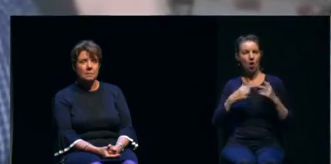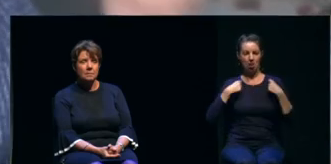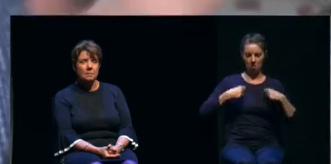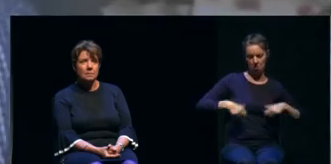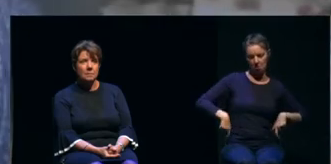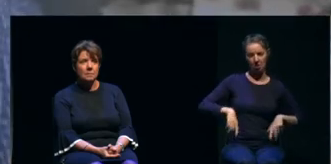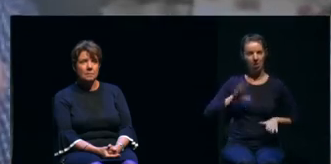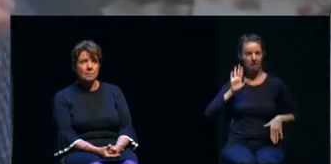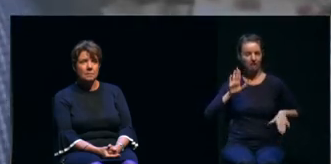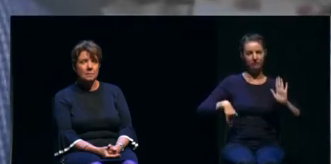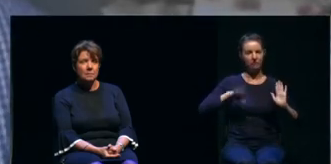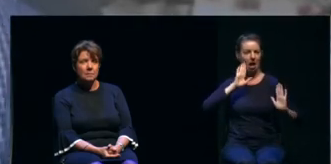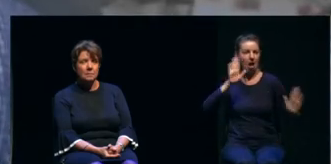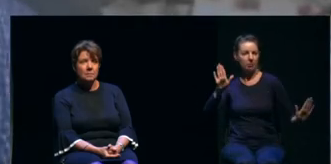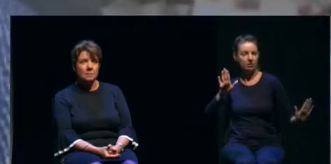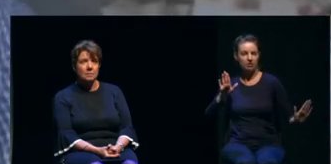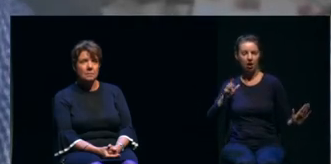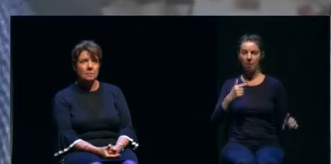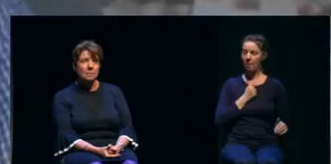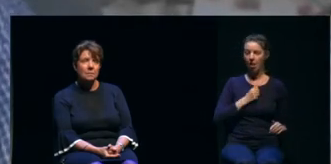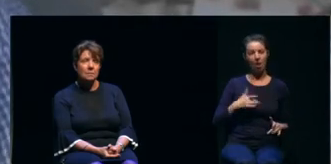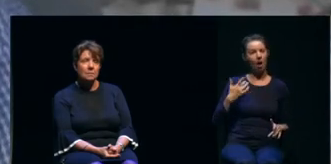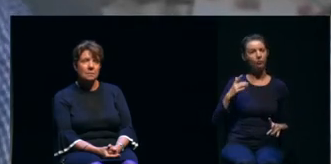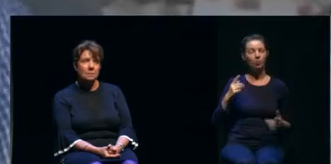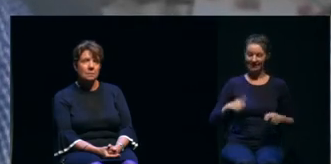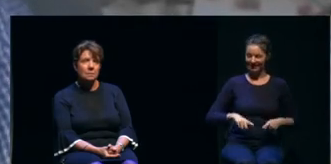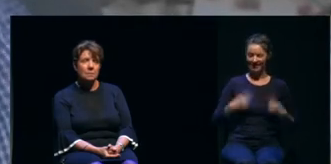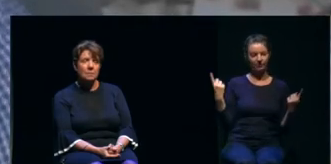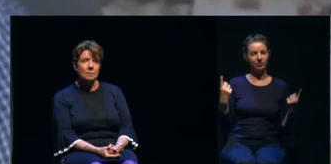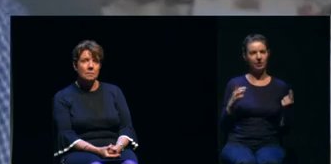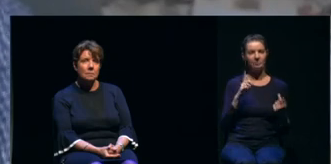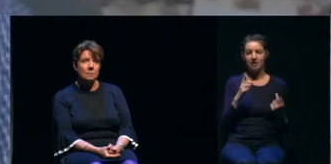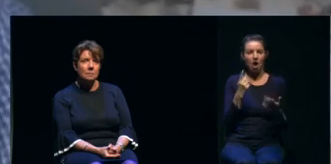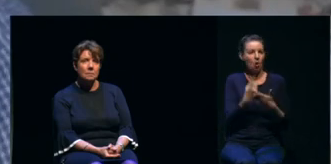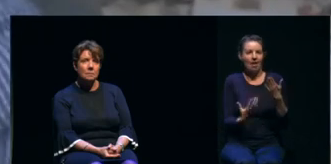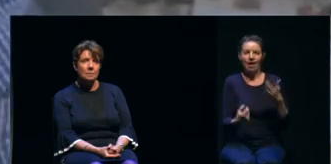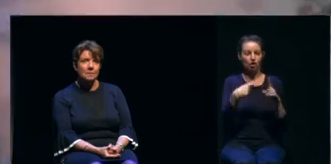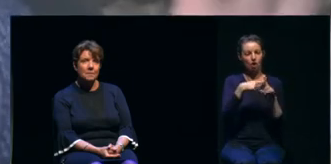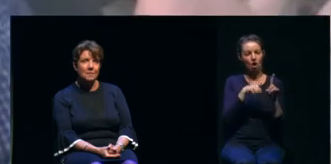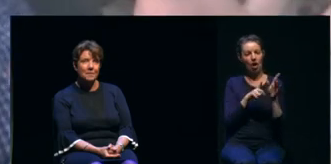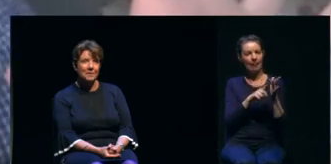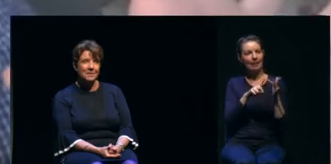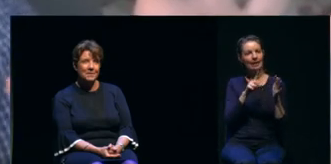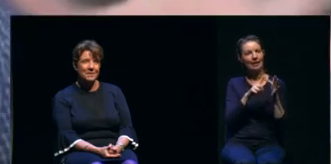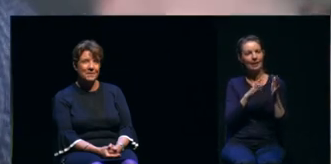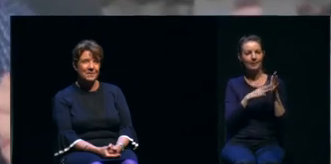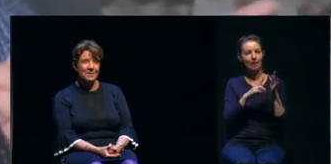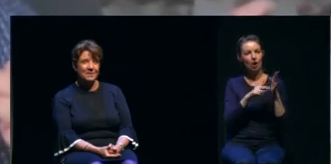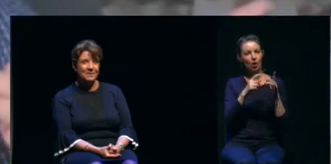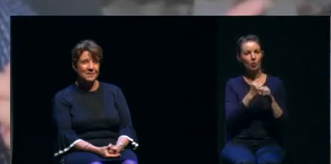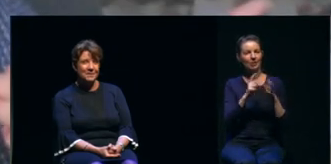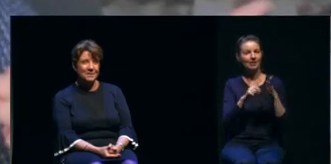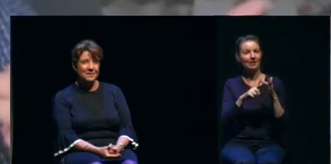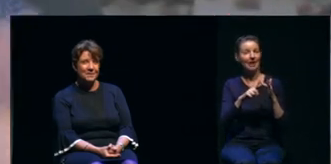absolutely fabulous and radiating love, my life would have been completely different. But I didn't. I just had Kylie Minogue and Margaret Thatcher. That was all the women in my